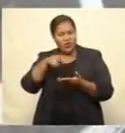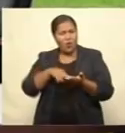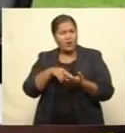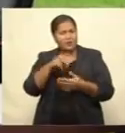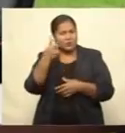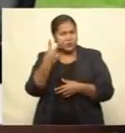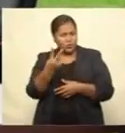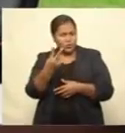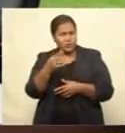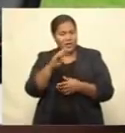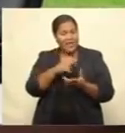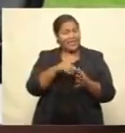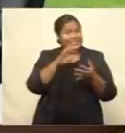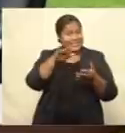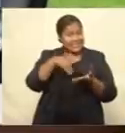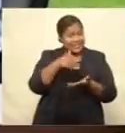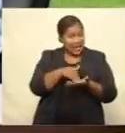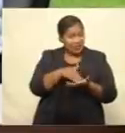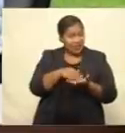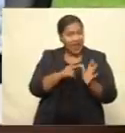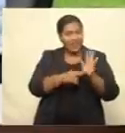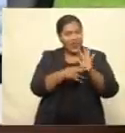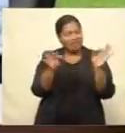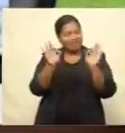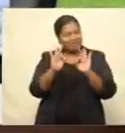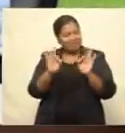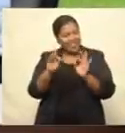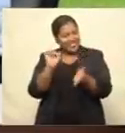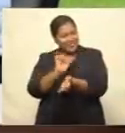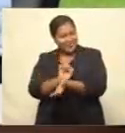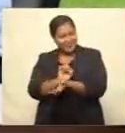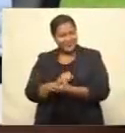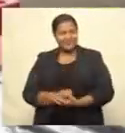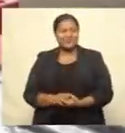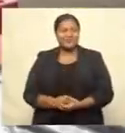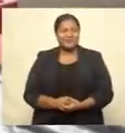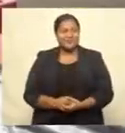the Central and Northern Division did not have any arrests.